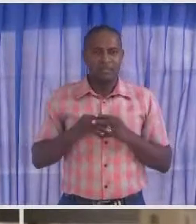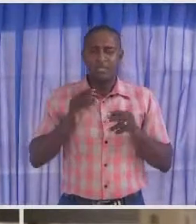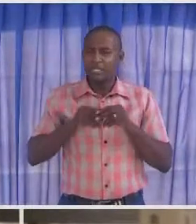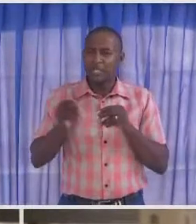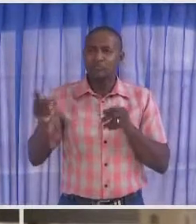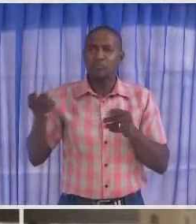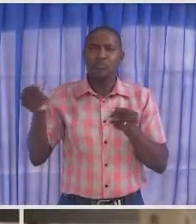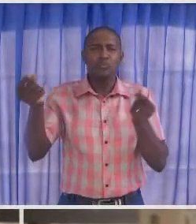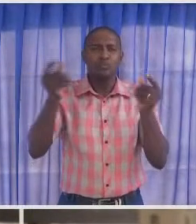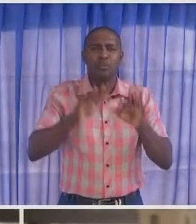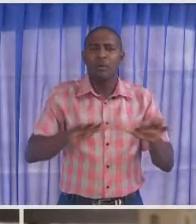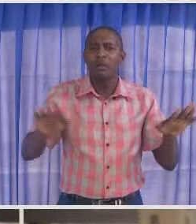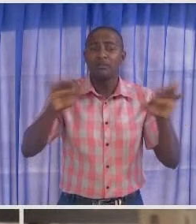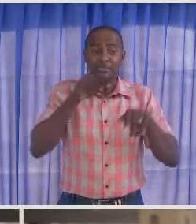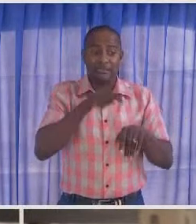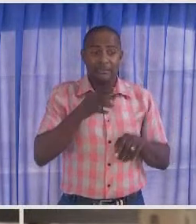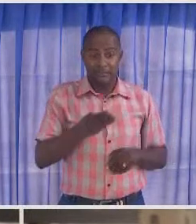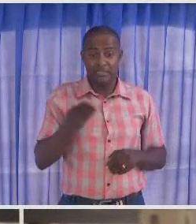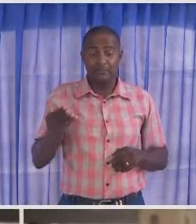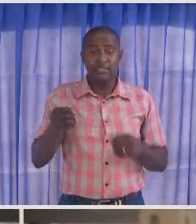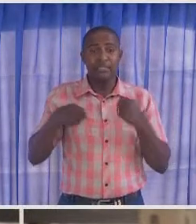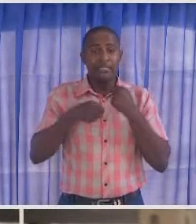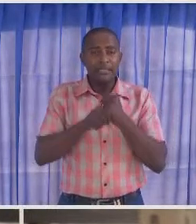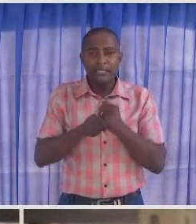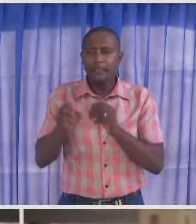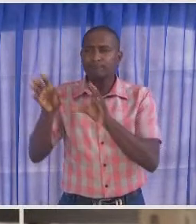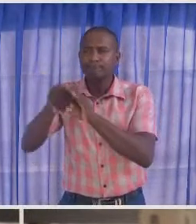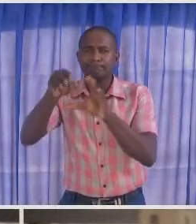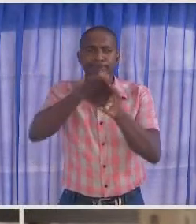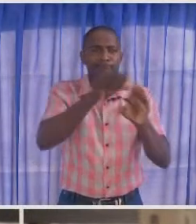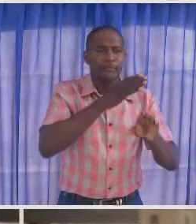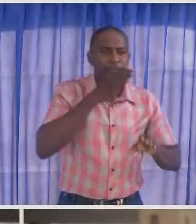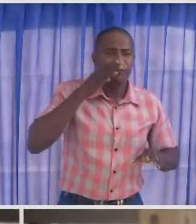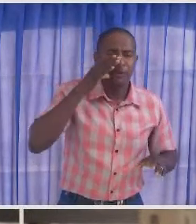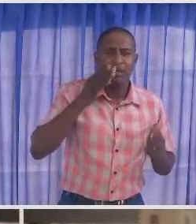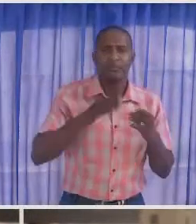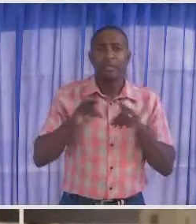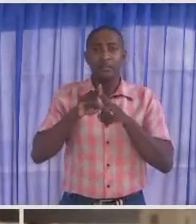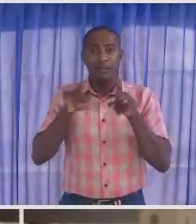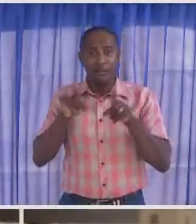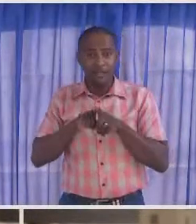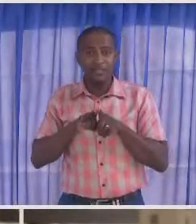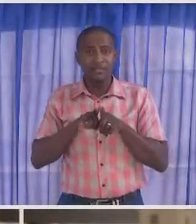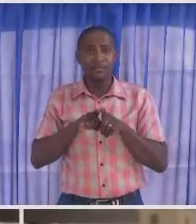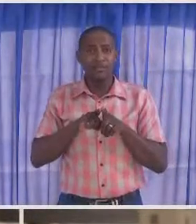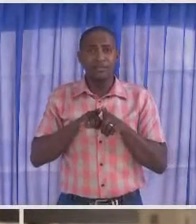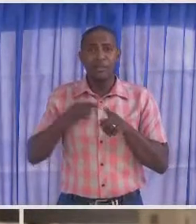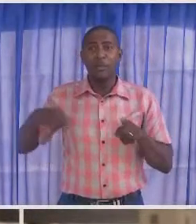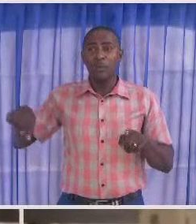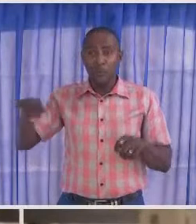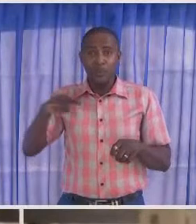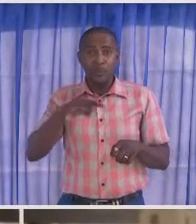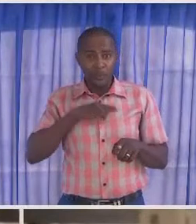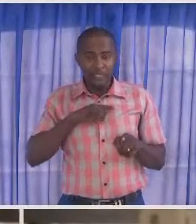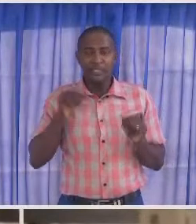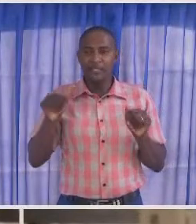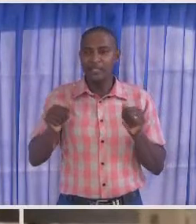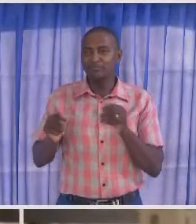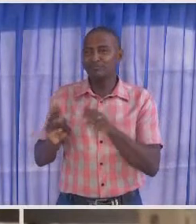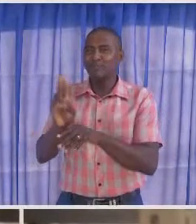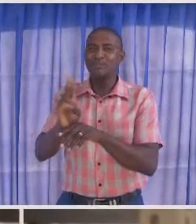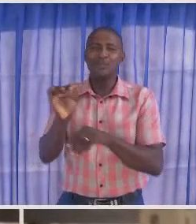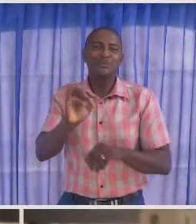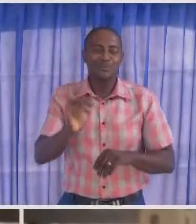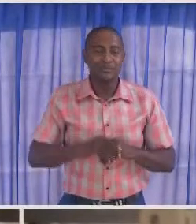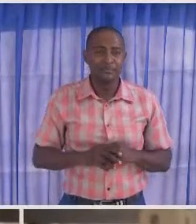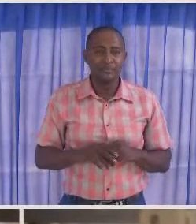boundaries. So these materials can move in the forms that are acceptable and commonly are easily used by members of our diaspora. So there has